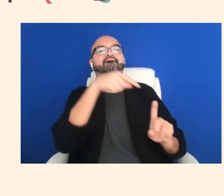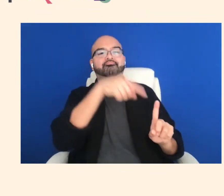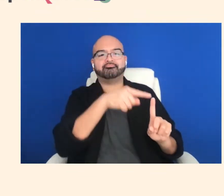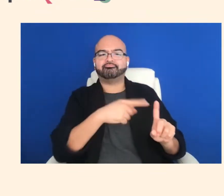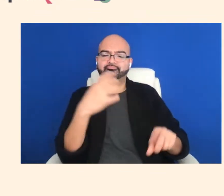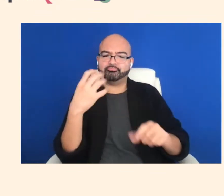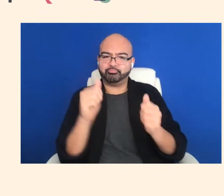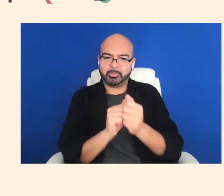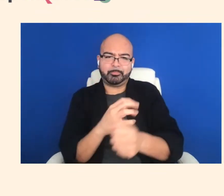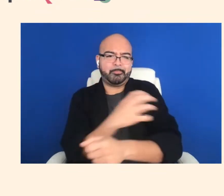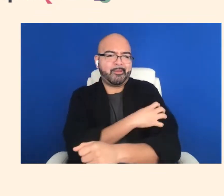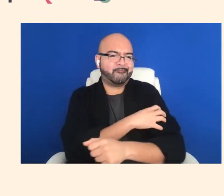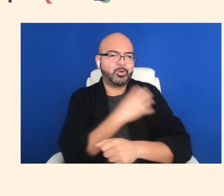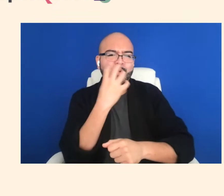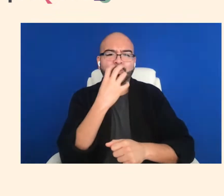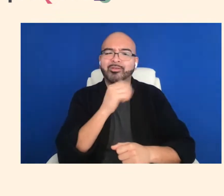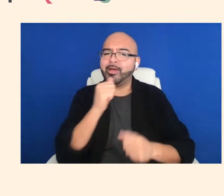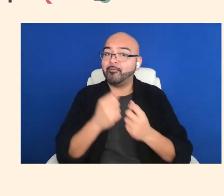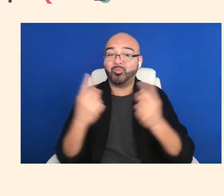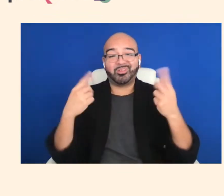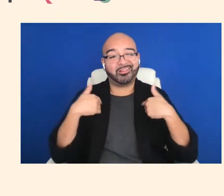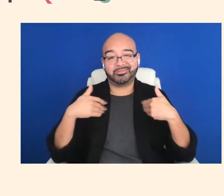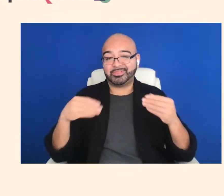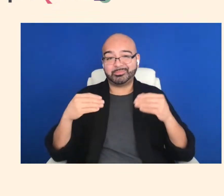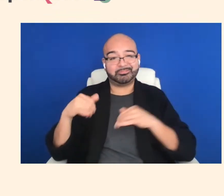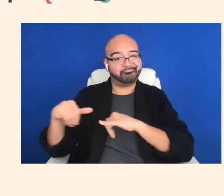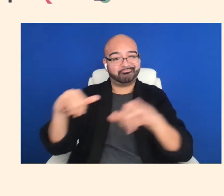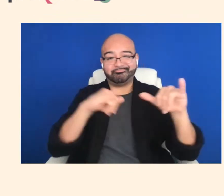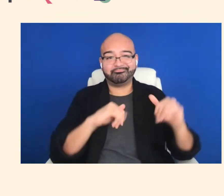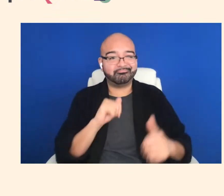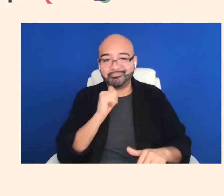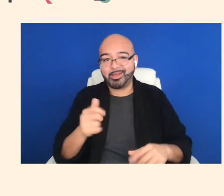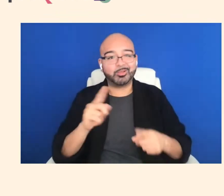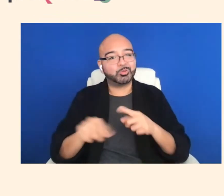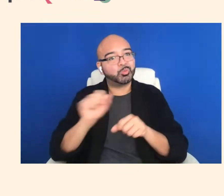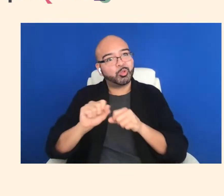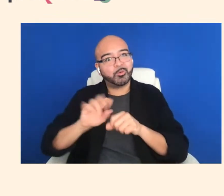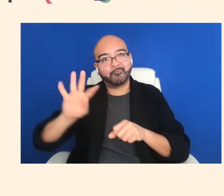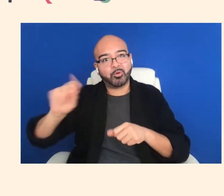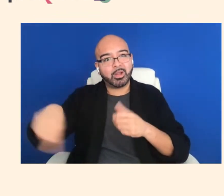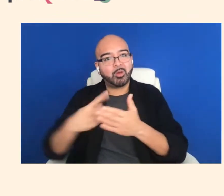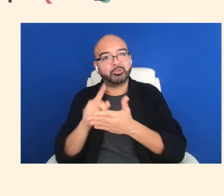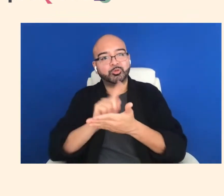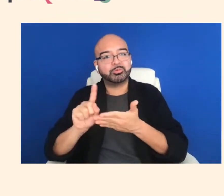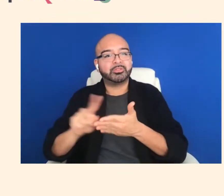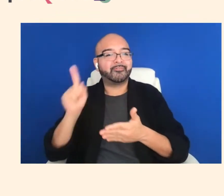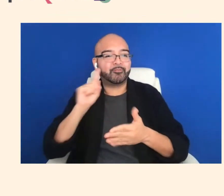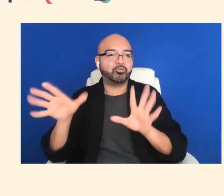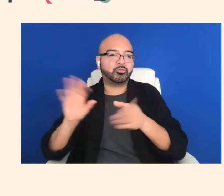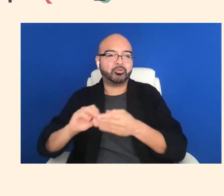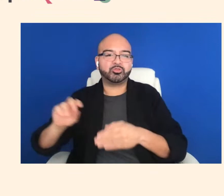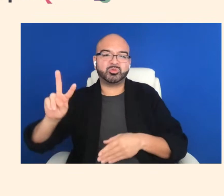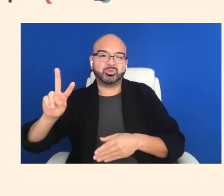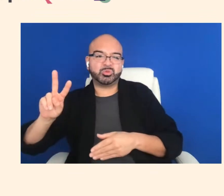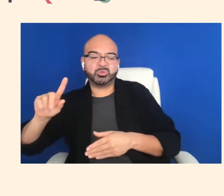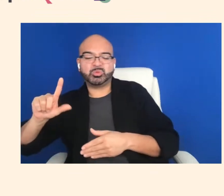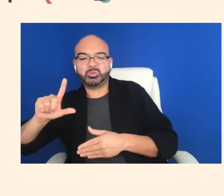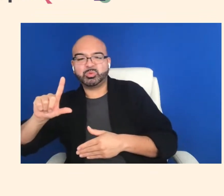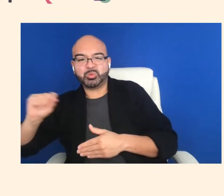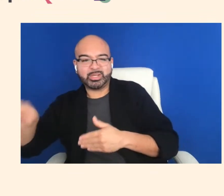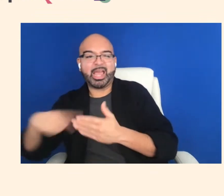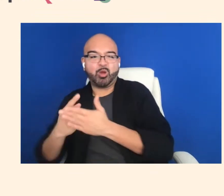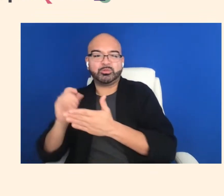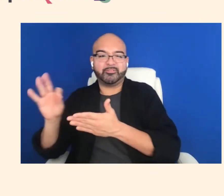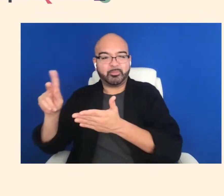everyone has that flexibility to work 40 hours a week for 20 hours of pay for $20 an hour.